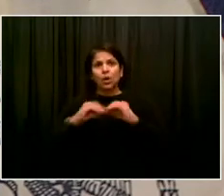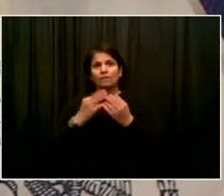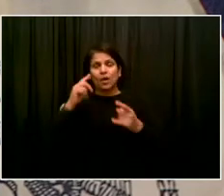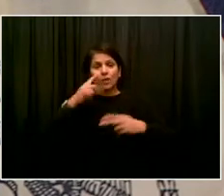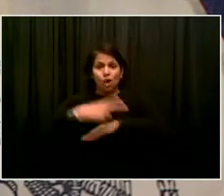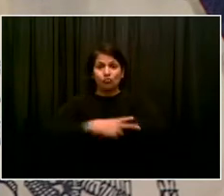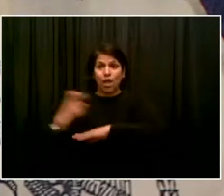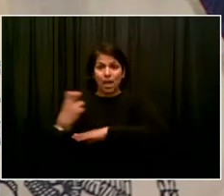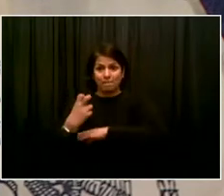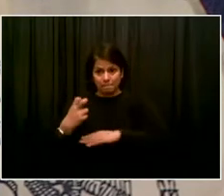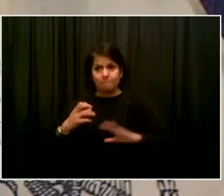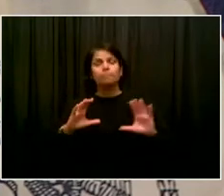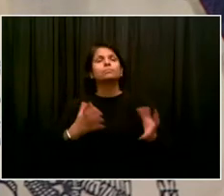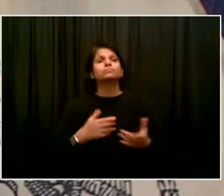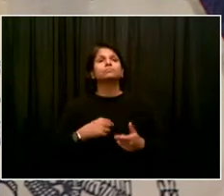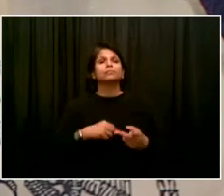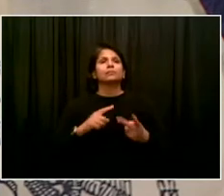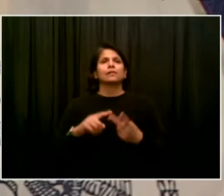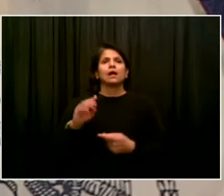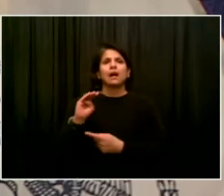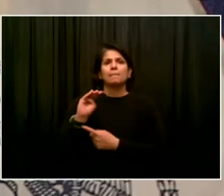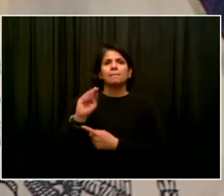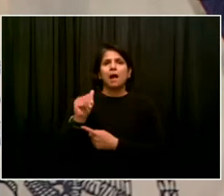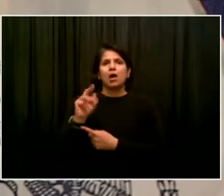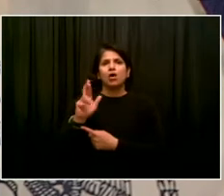done really, I'm sorry,